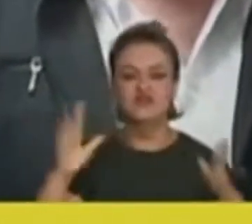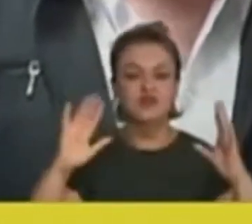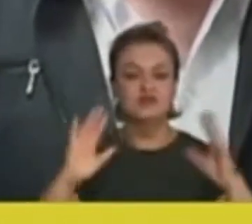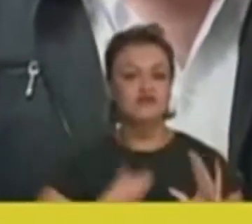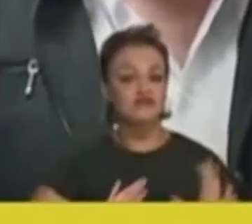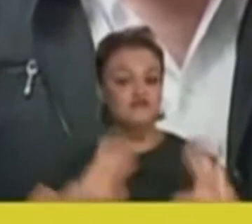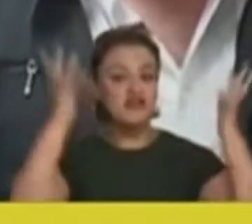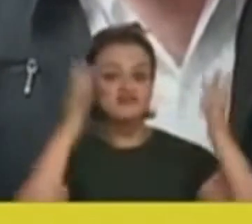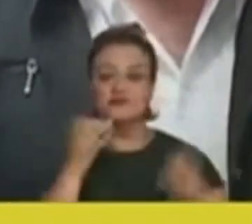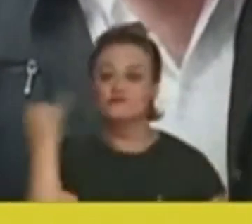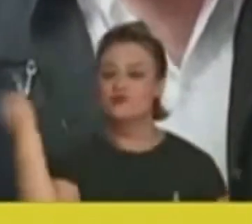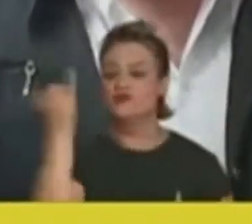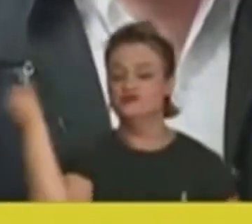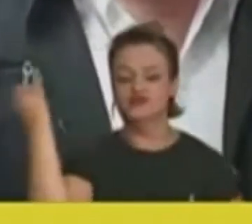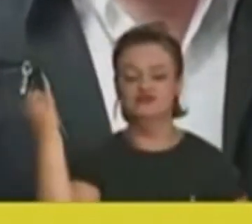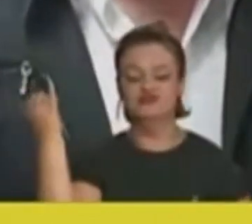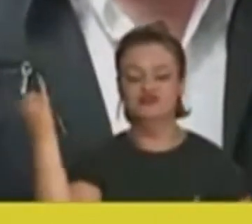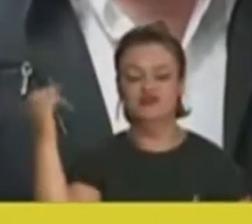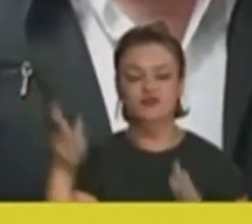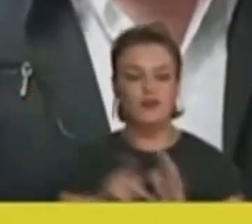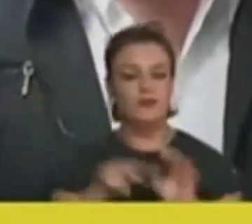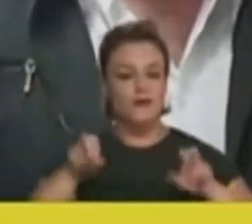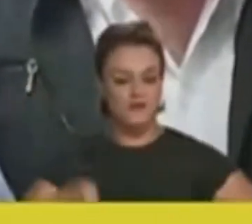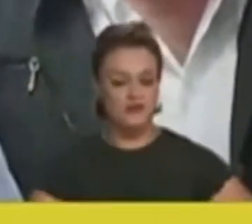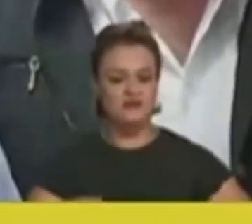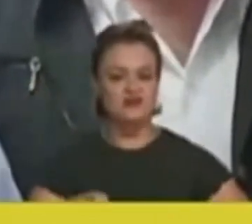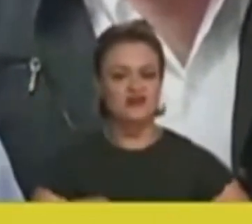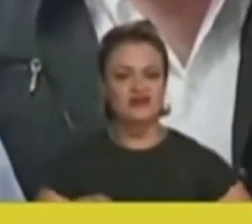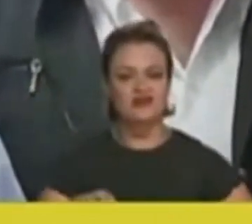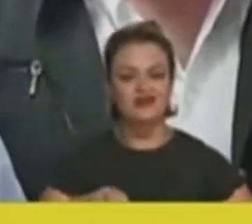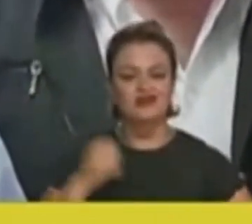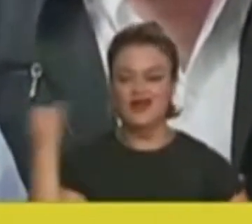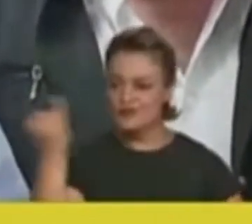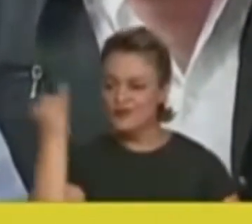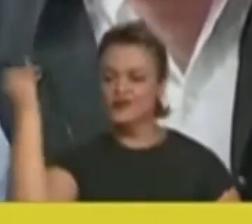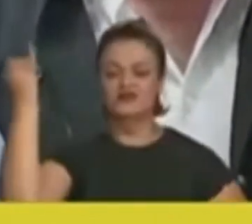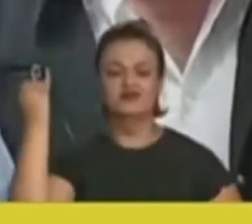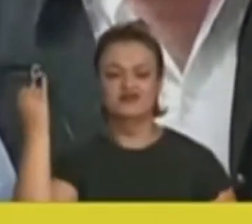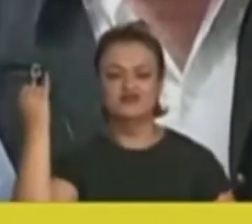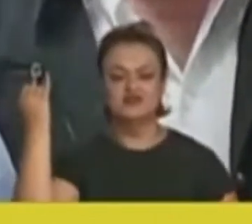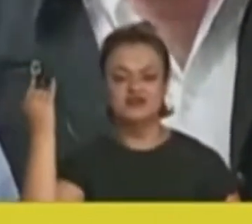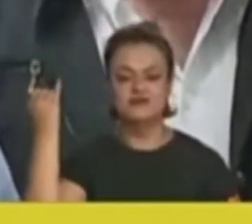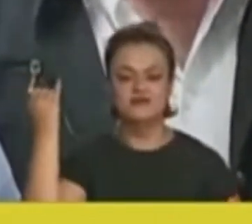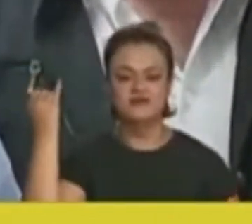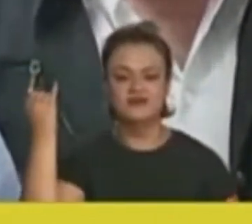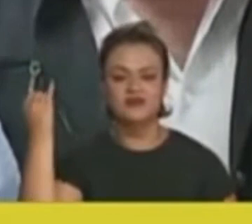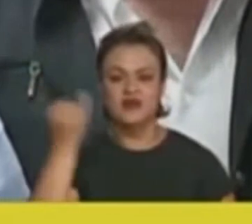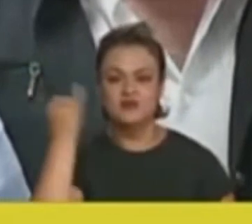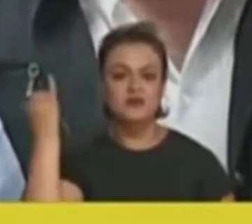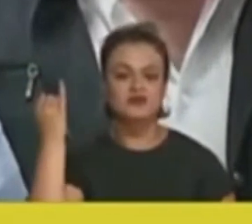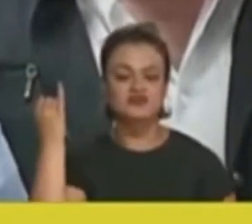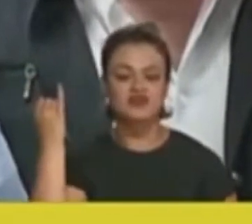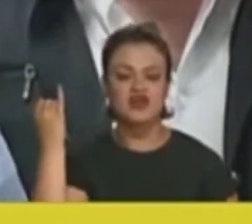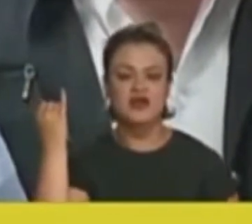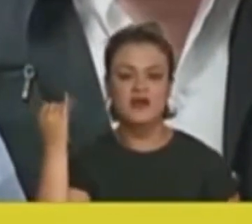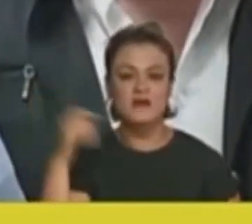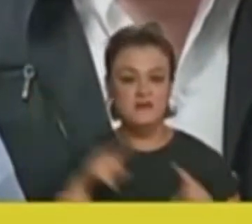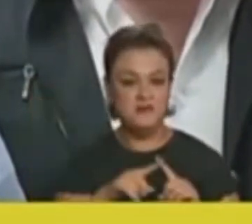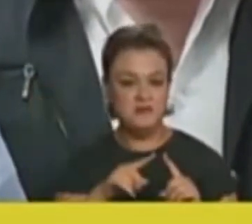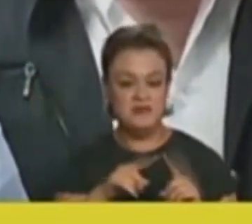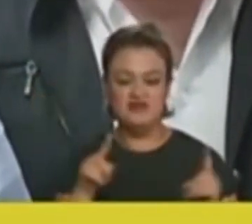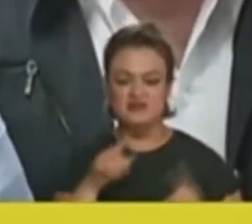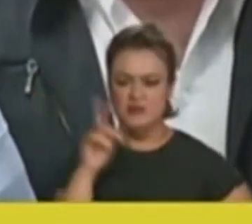The whole world saw us, and the working people never did that. The